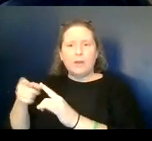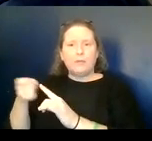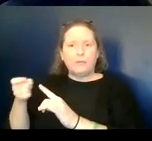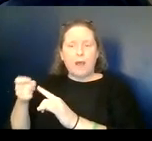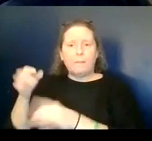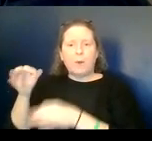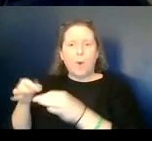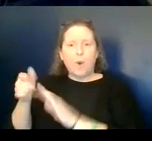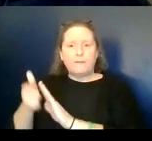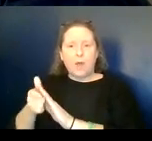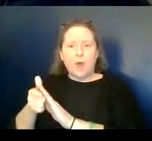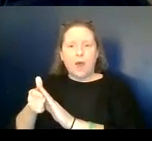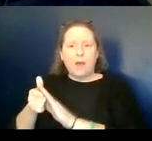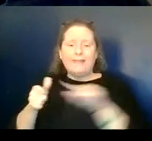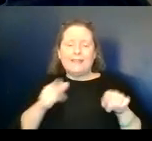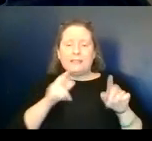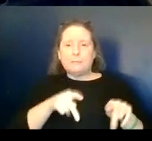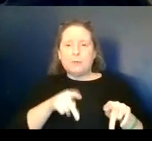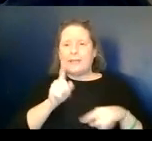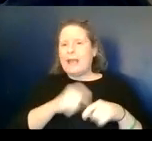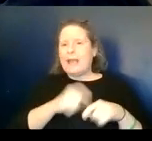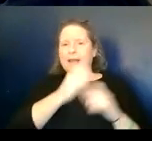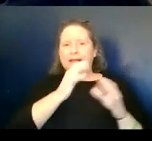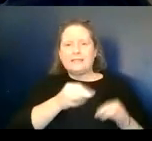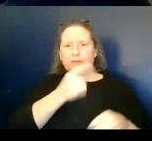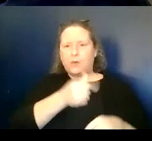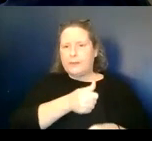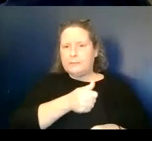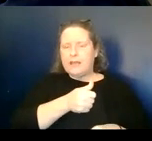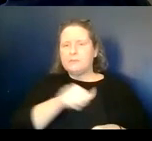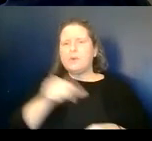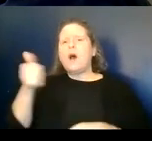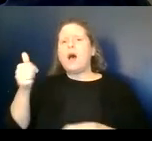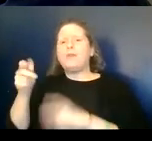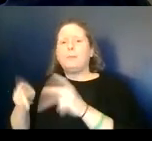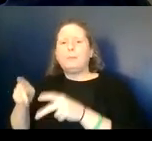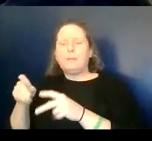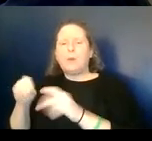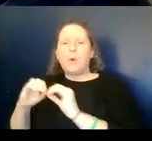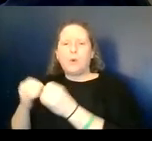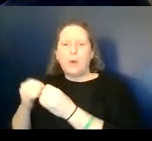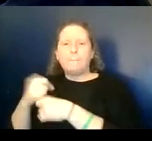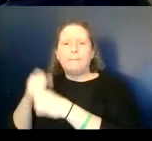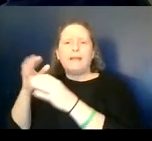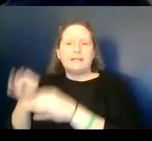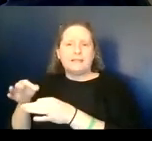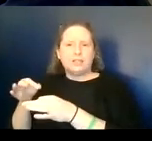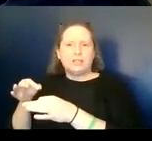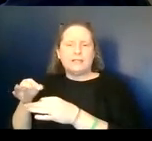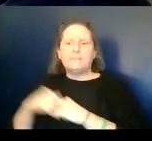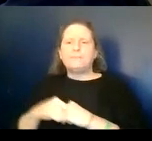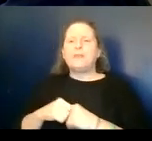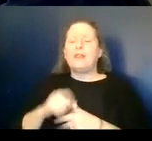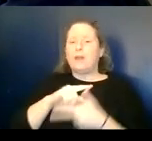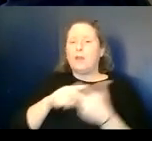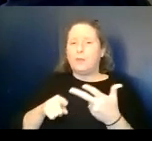make decisions on their own behalf. There are many kinds of guardianship, 3 in particular. Guardians of estate, so